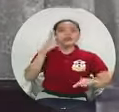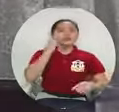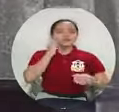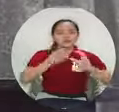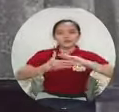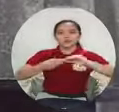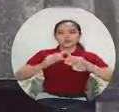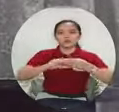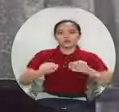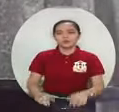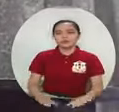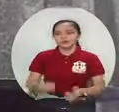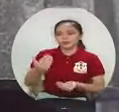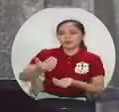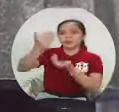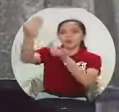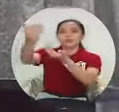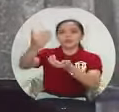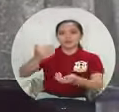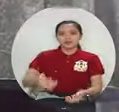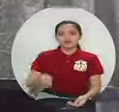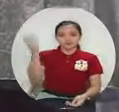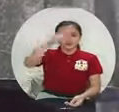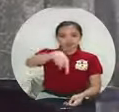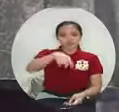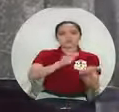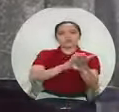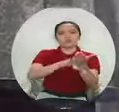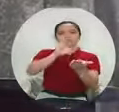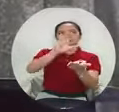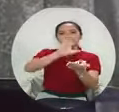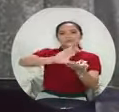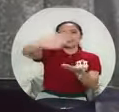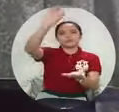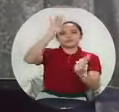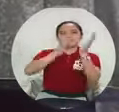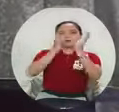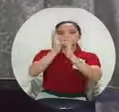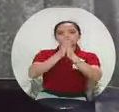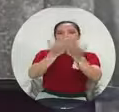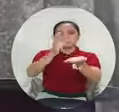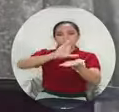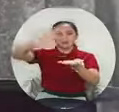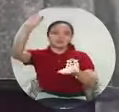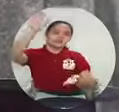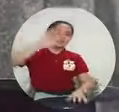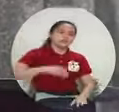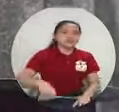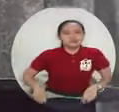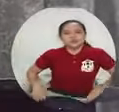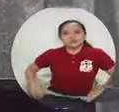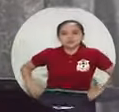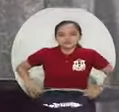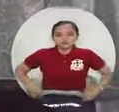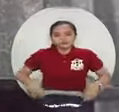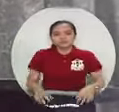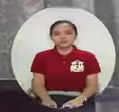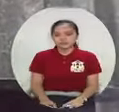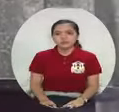ko commitment, wala ni si Jumer. Kung ikaw wala ka commitment, wala sad ko. Tanawa na,